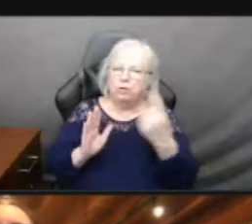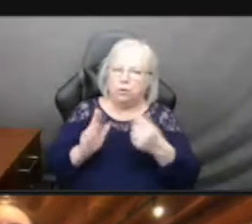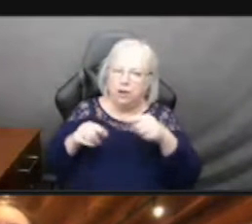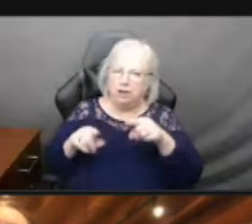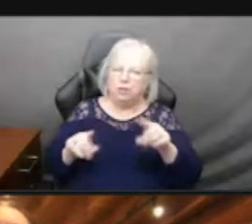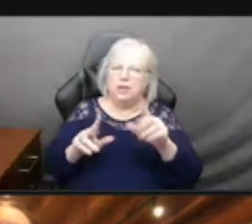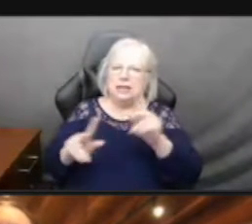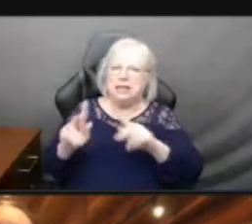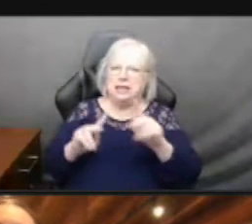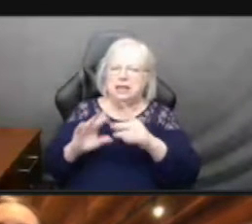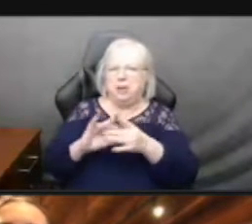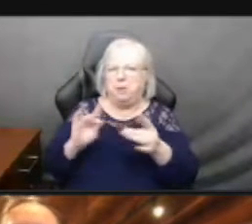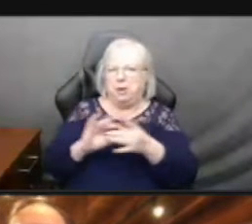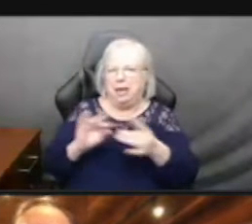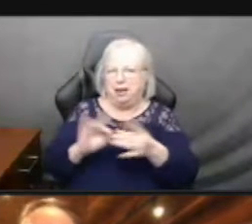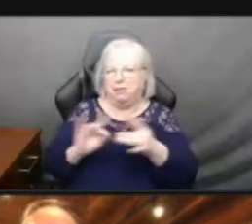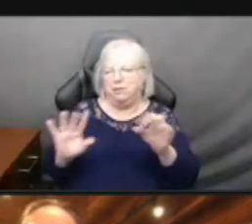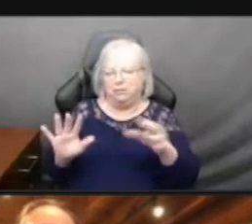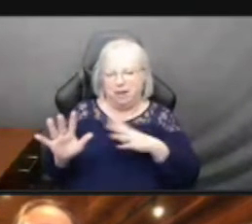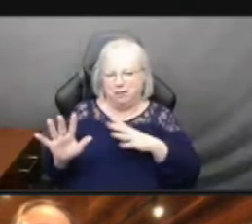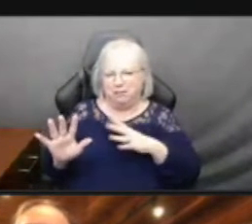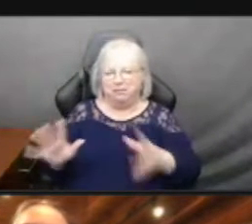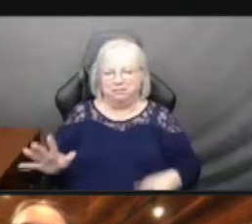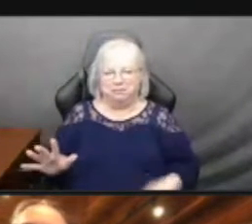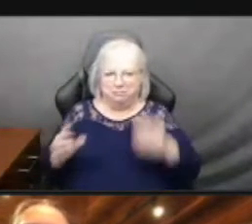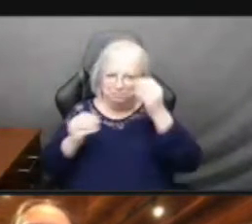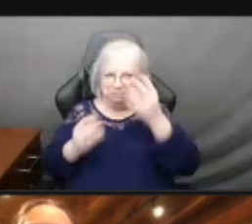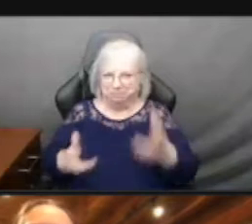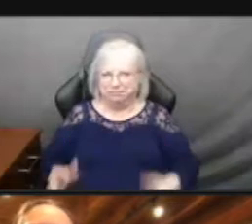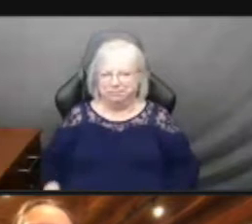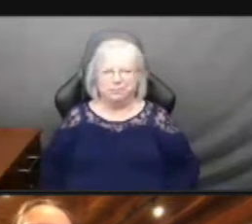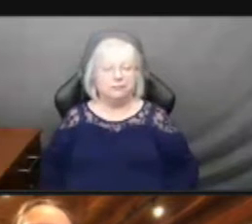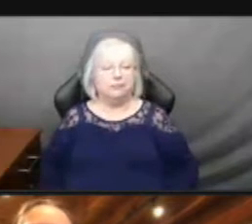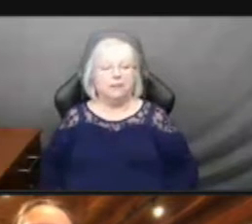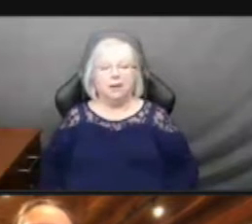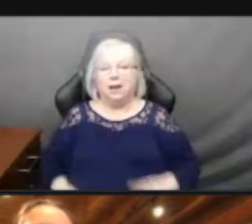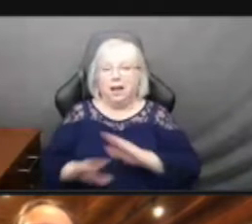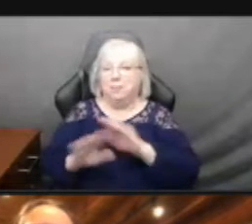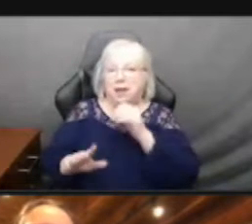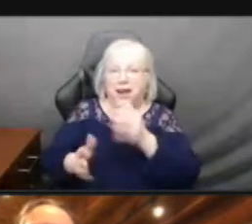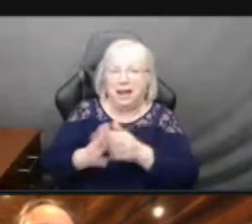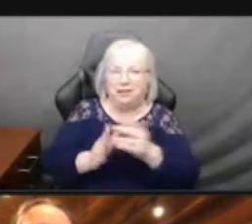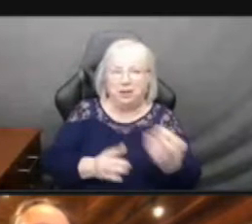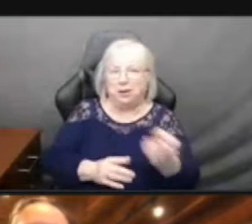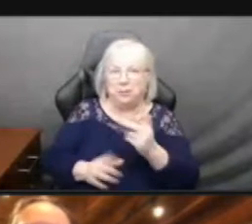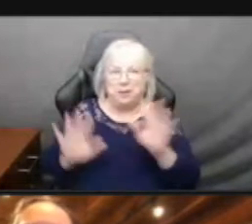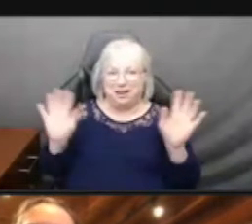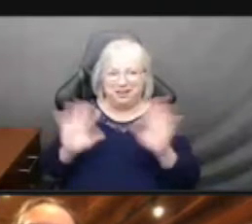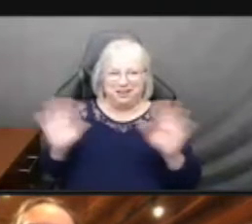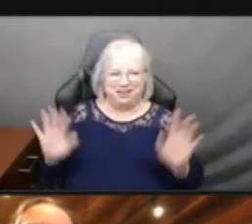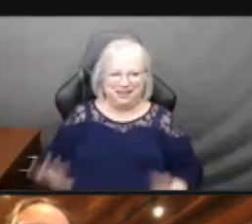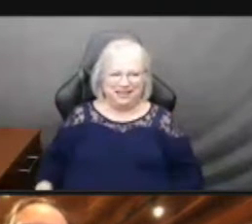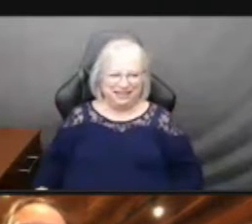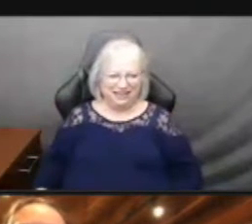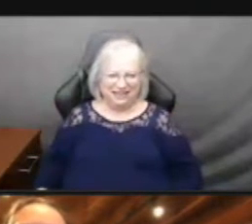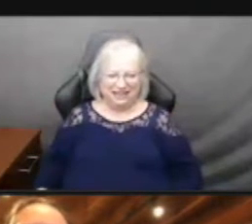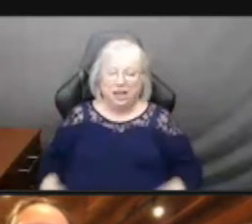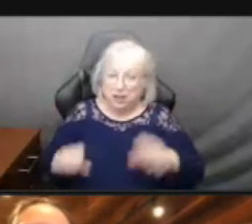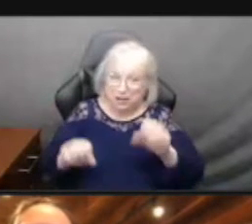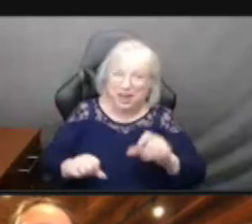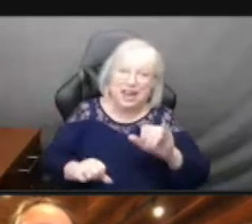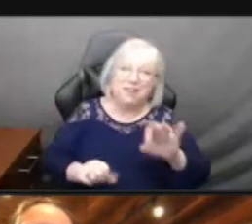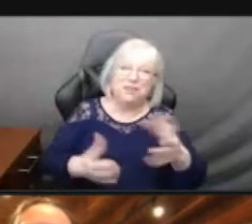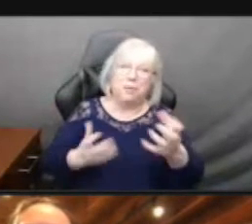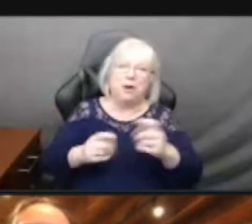citizens' communication. Just wanted, so you knew the rule. That, I'm not asking you to come back up, though. You can if you want to. I'm